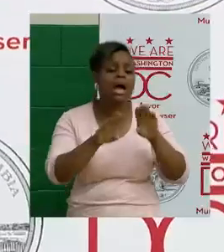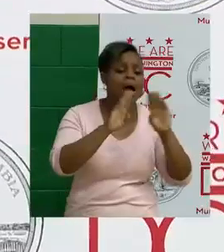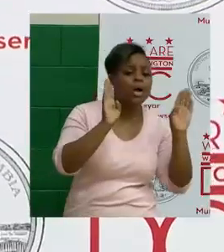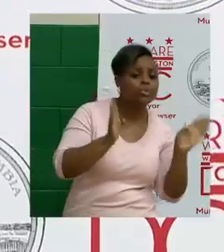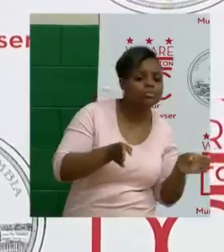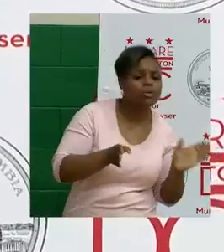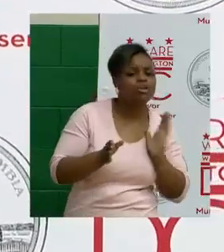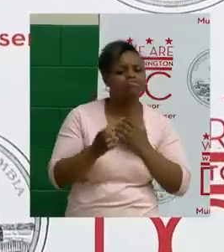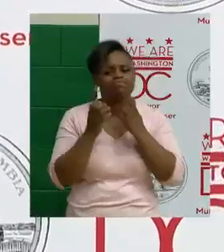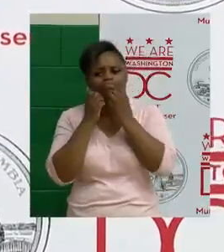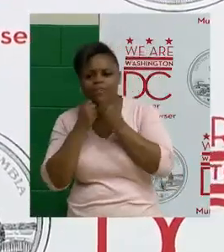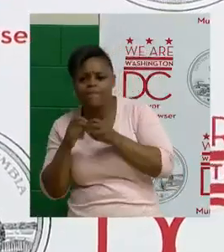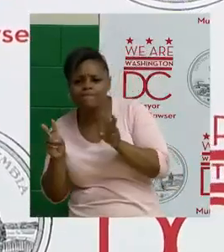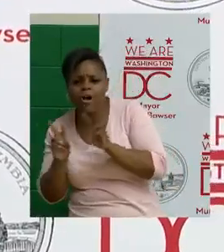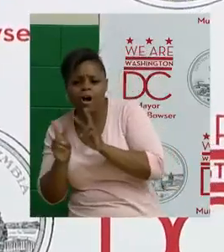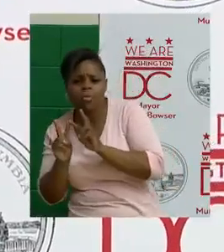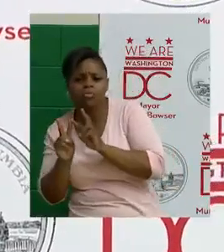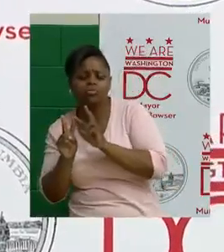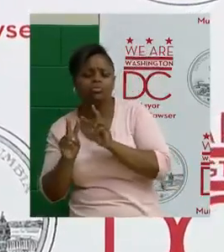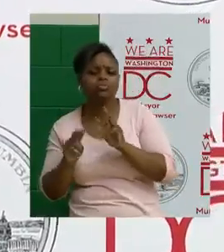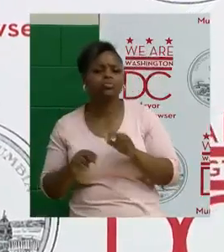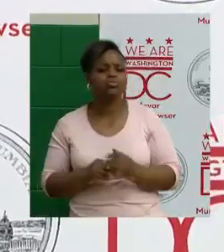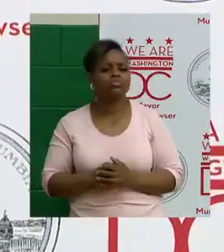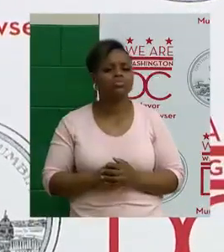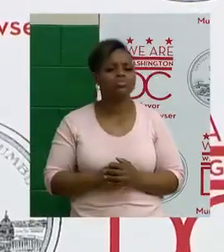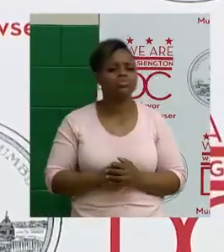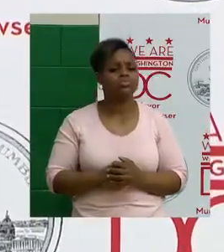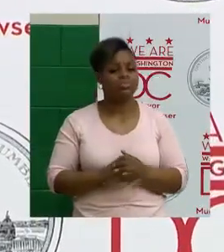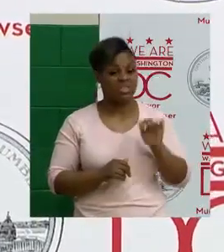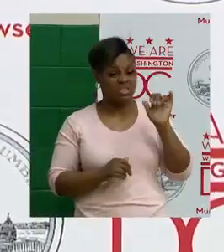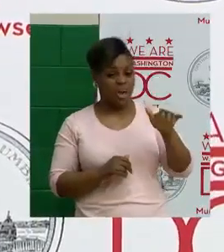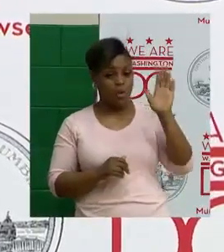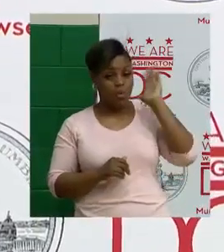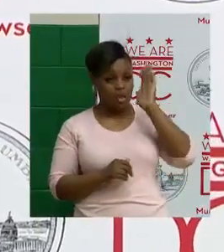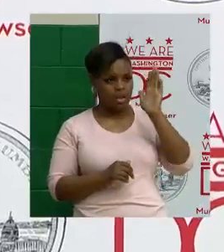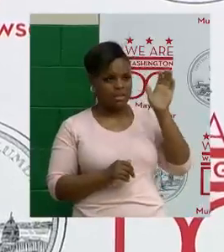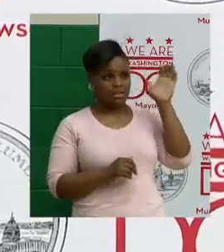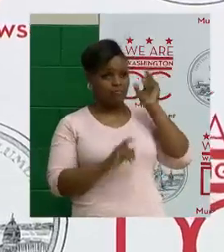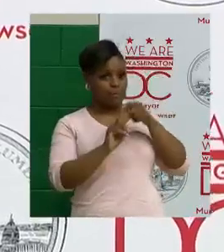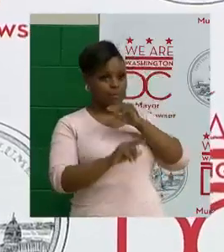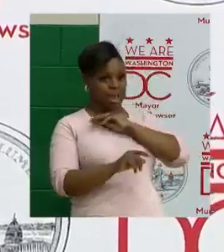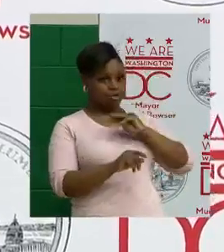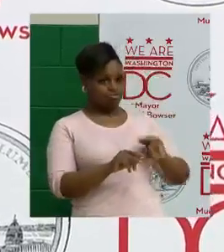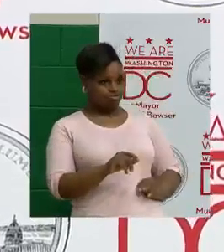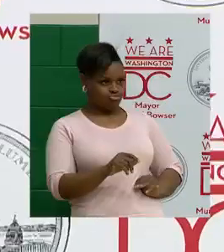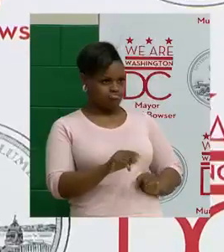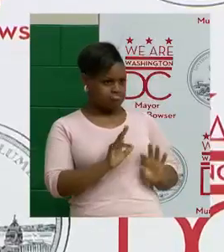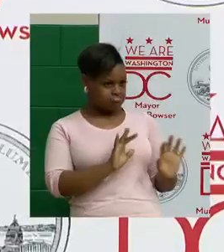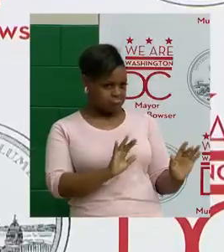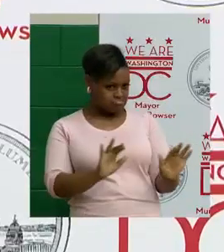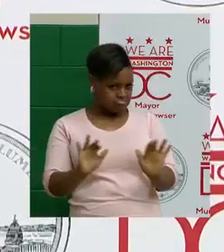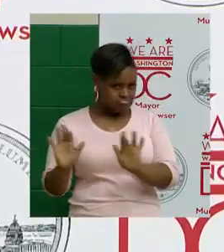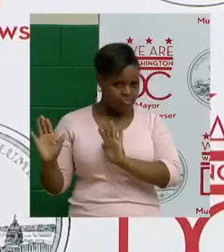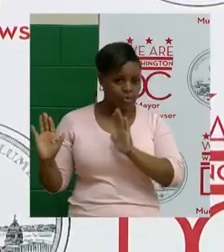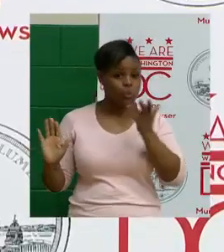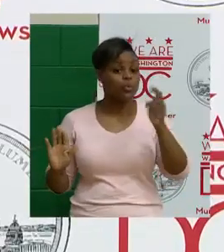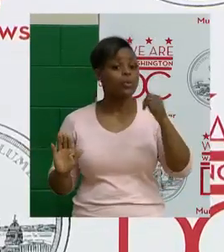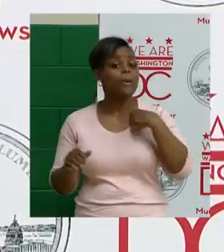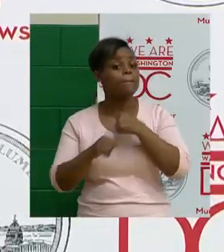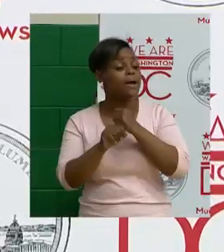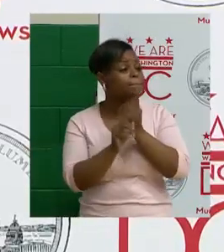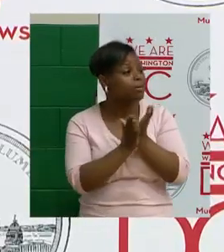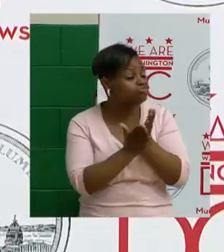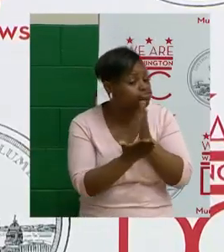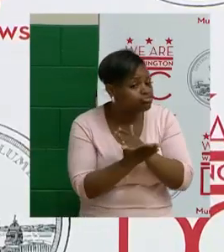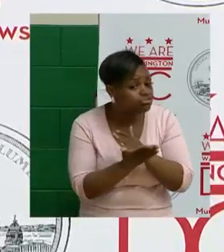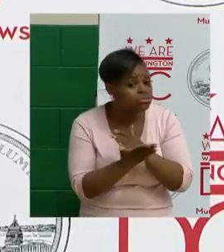hear from the mayor, you'll hear from different administration officials, but as we prepare the budget, as we look to what are those investments